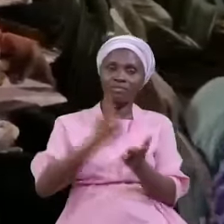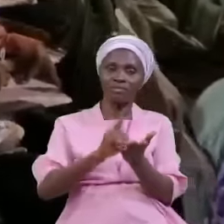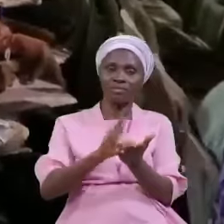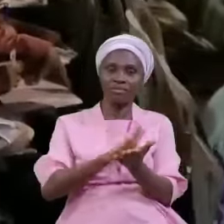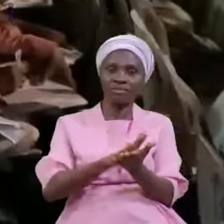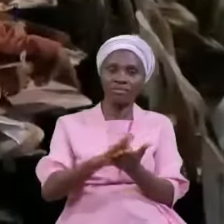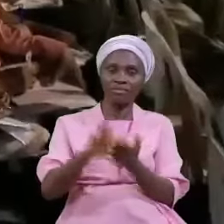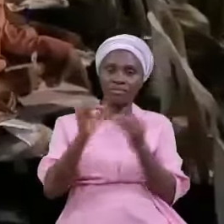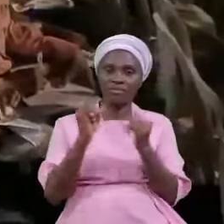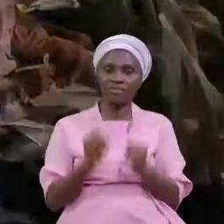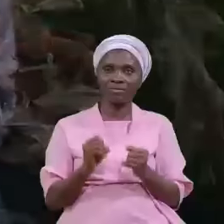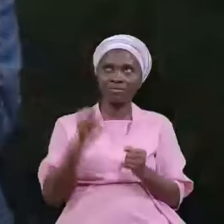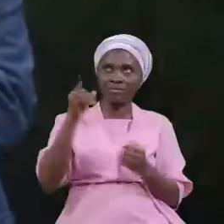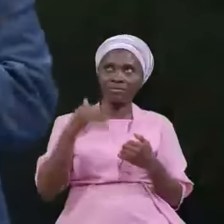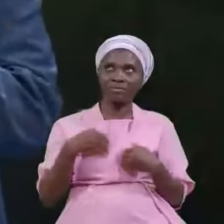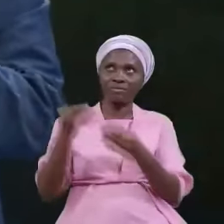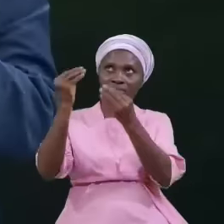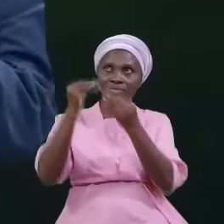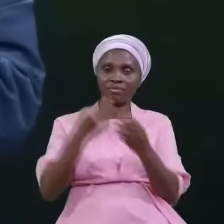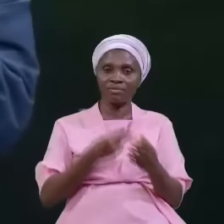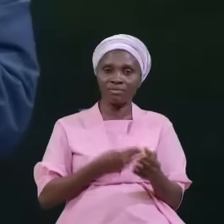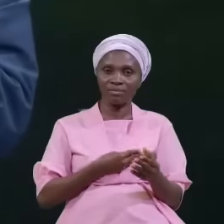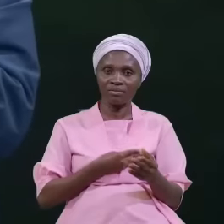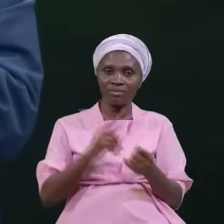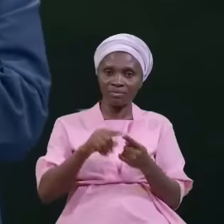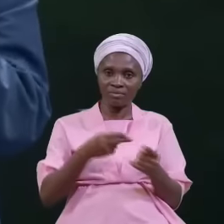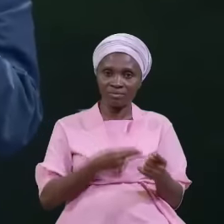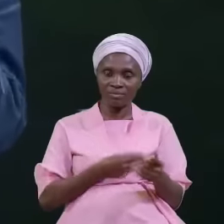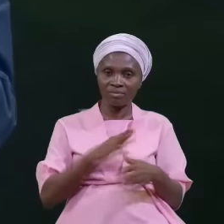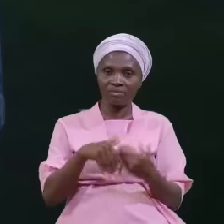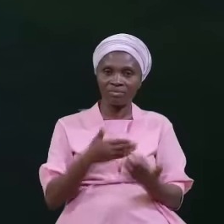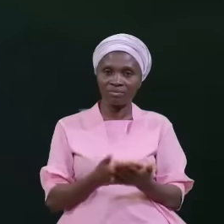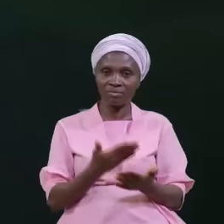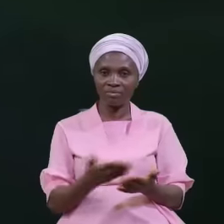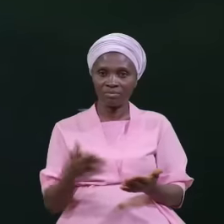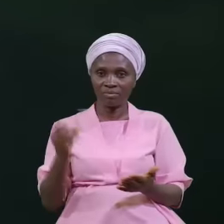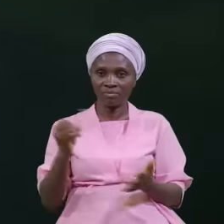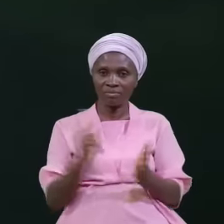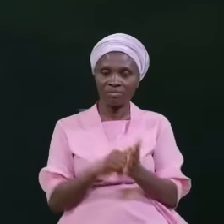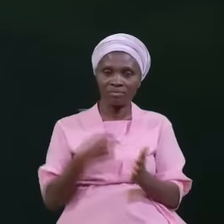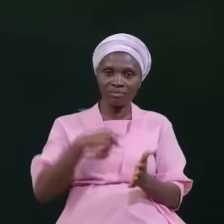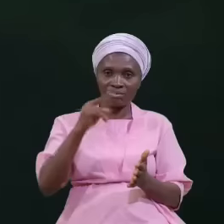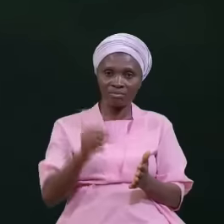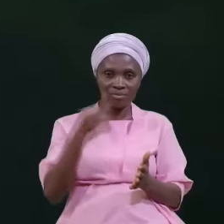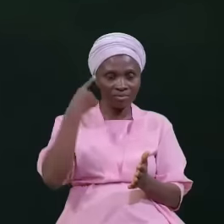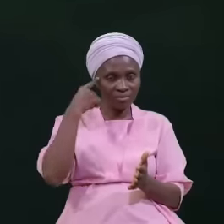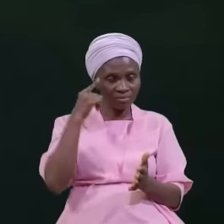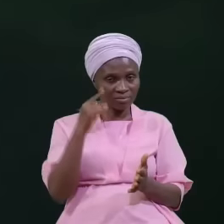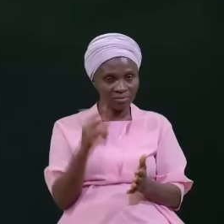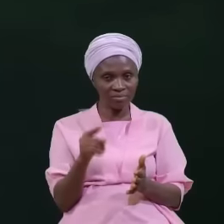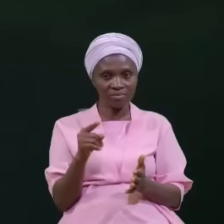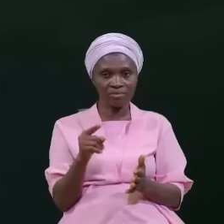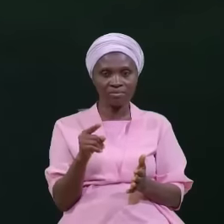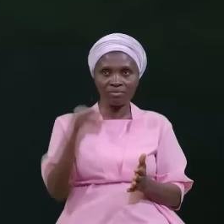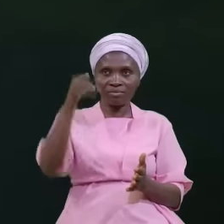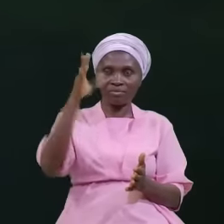given us unto us all things that pertain to life and godliness.